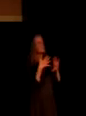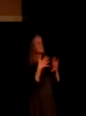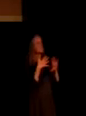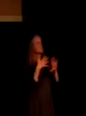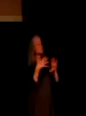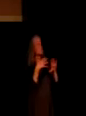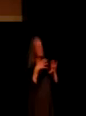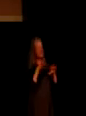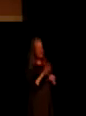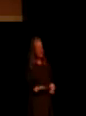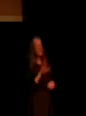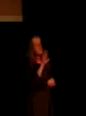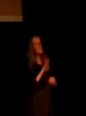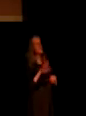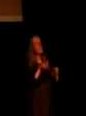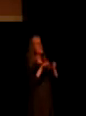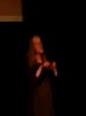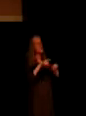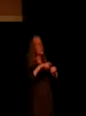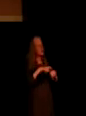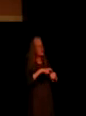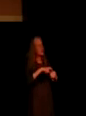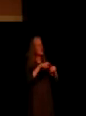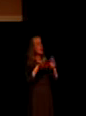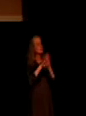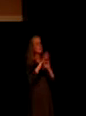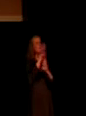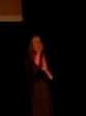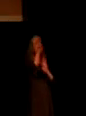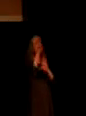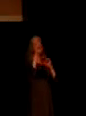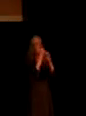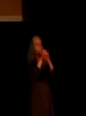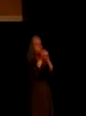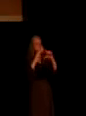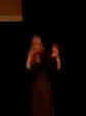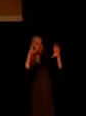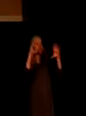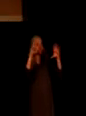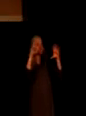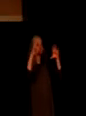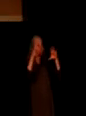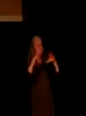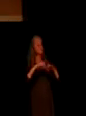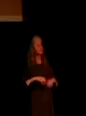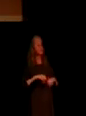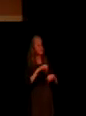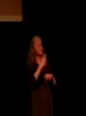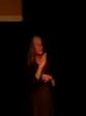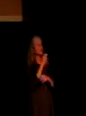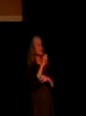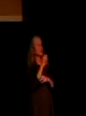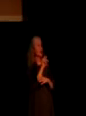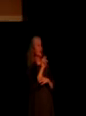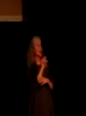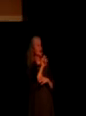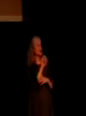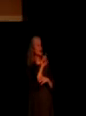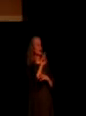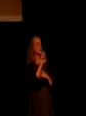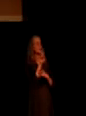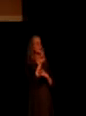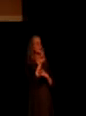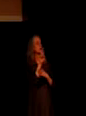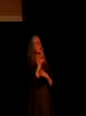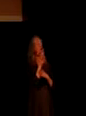Right about that time, the Challenger accident happened. And NASA, of course,